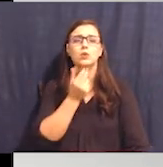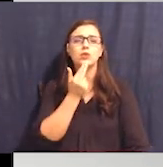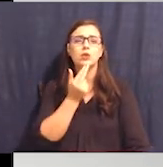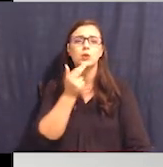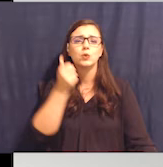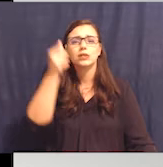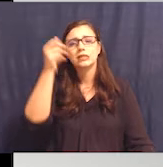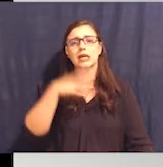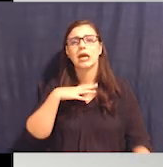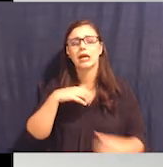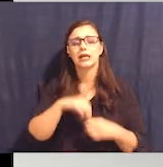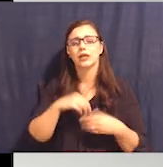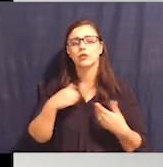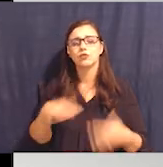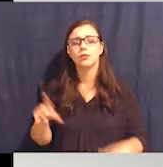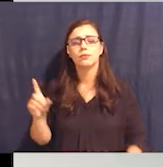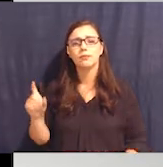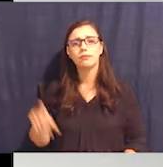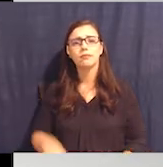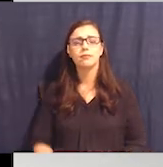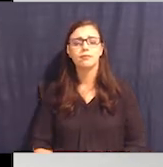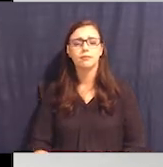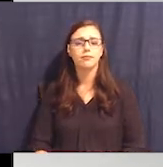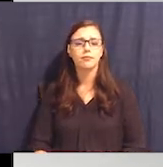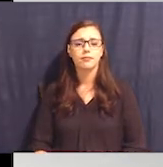who's the cutest guy in the room?